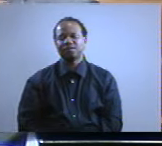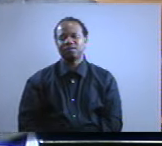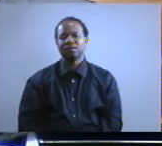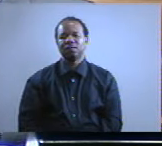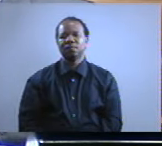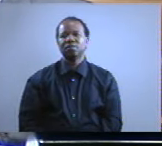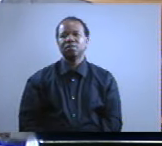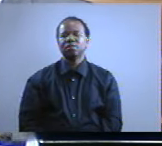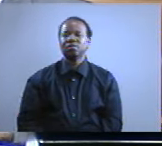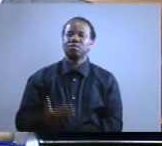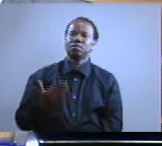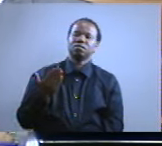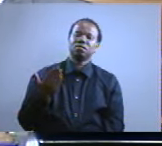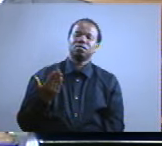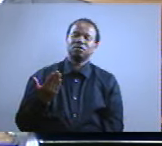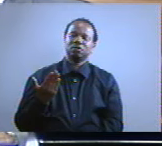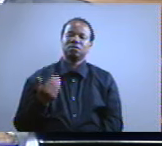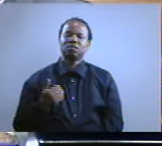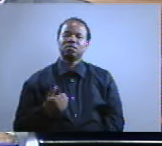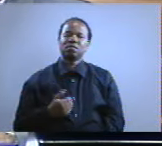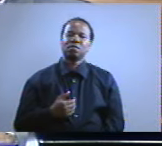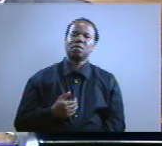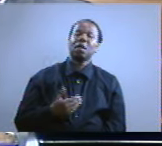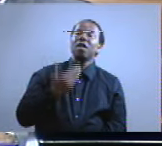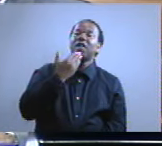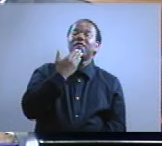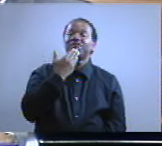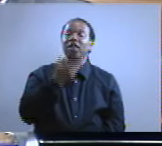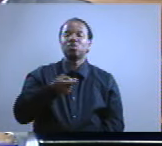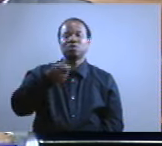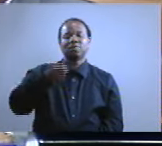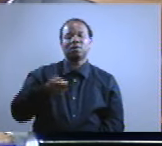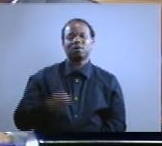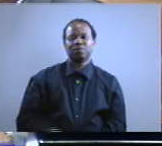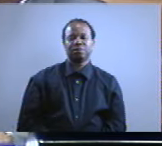At the back there, you have the floor. Thank you, Speaker.